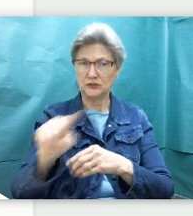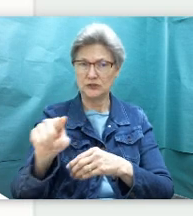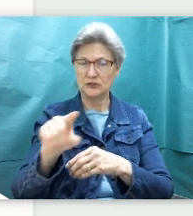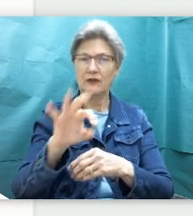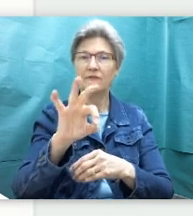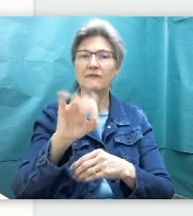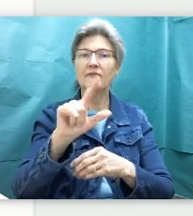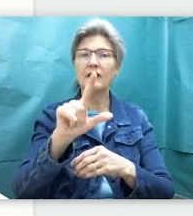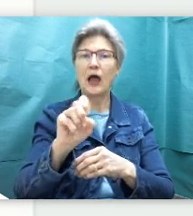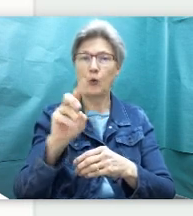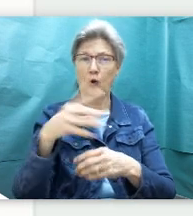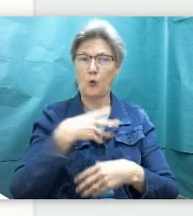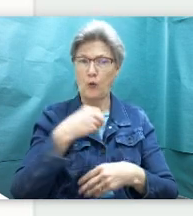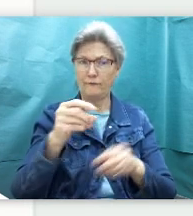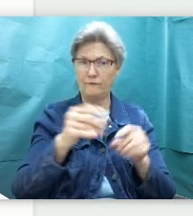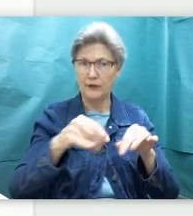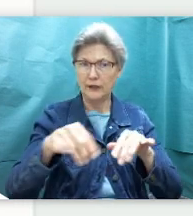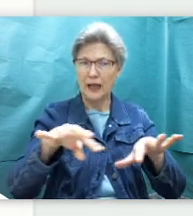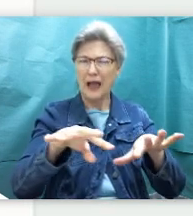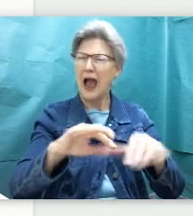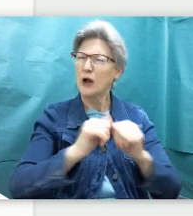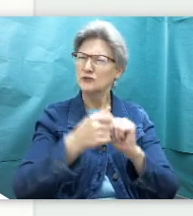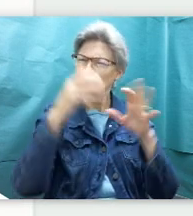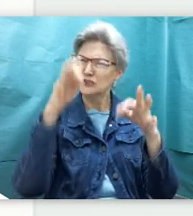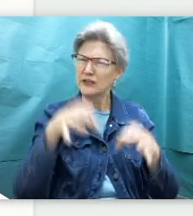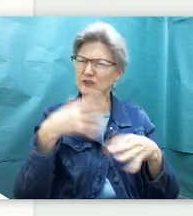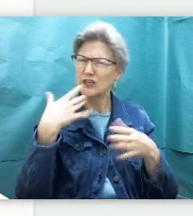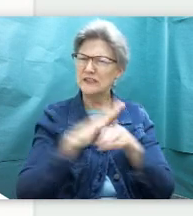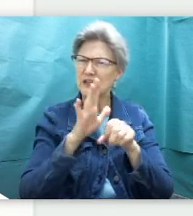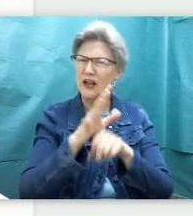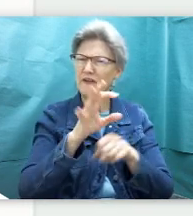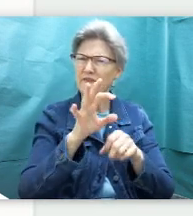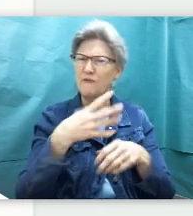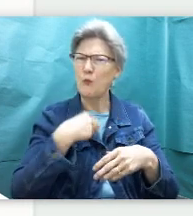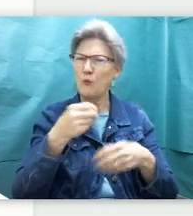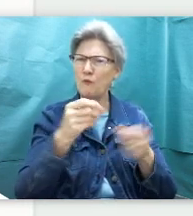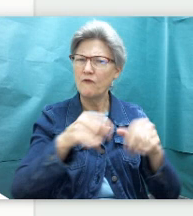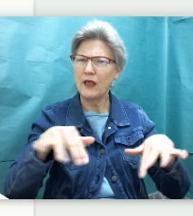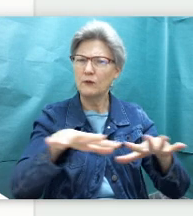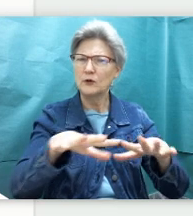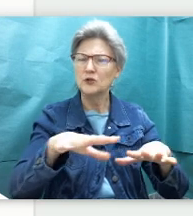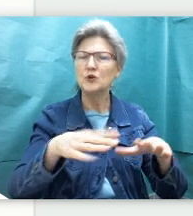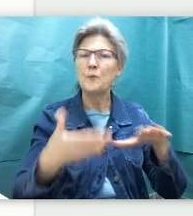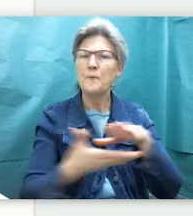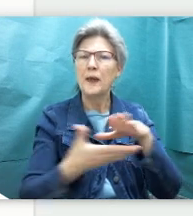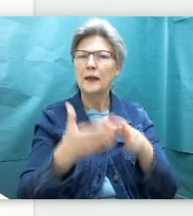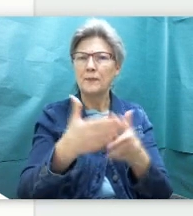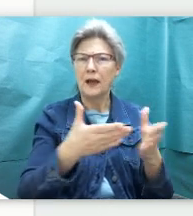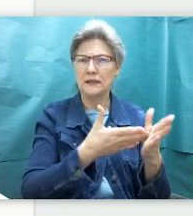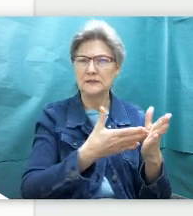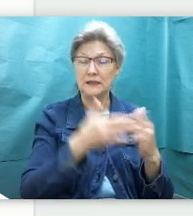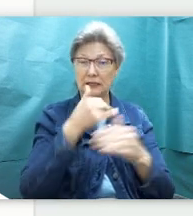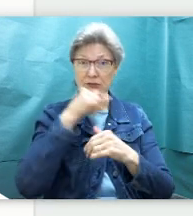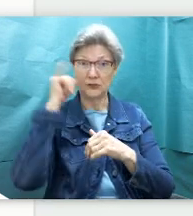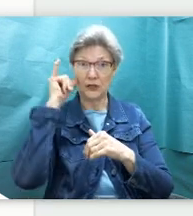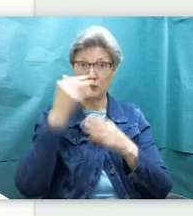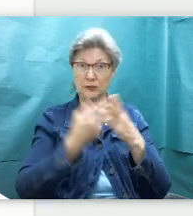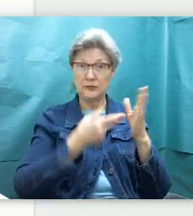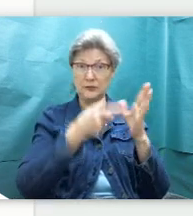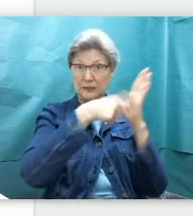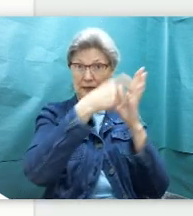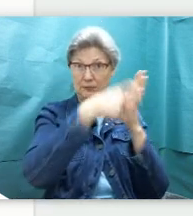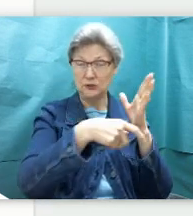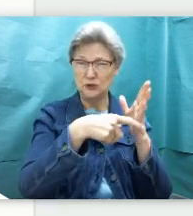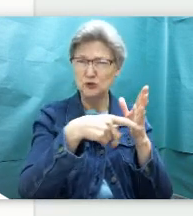to bake the pies? Well, yesterday we used a table to help us organize our thinking. We can use that strategy again